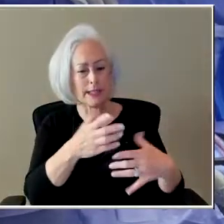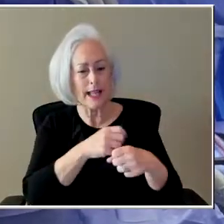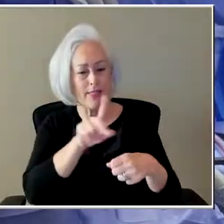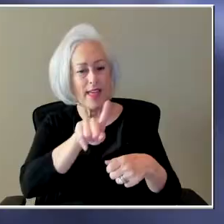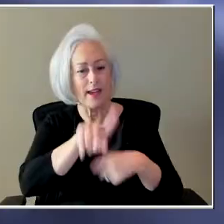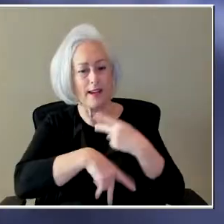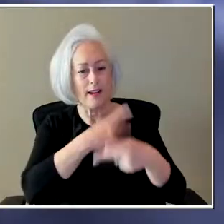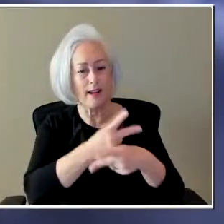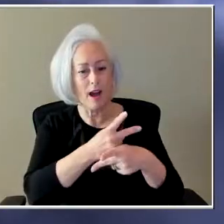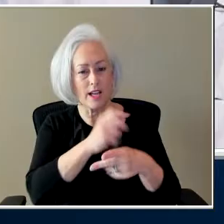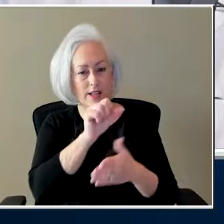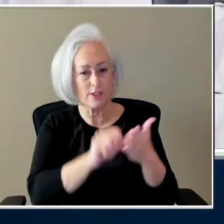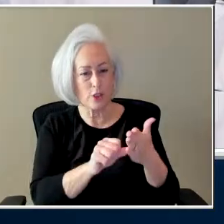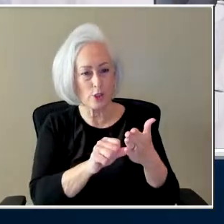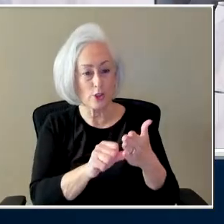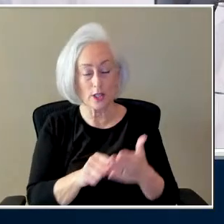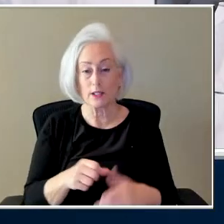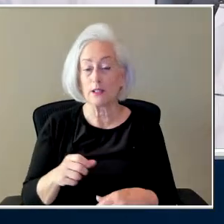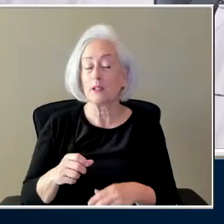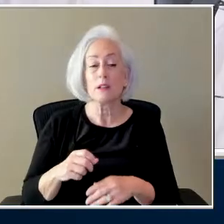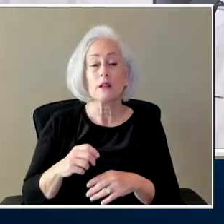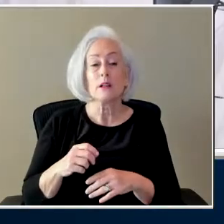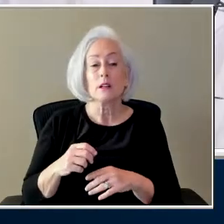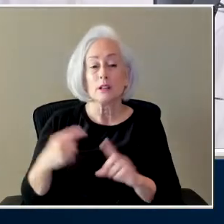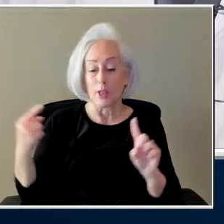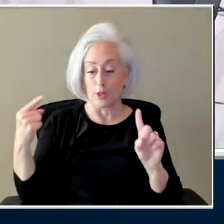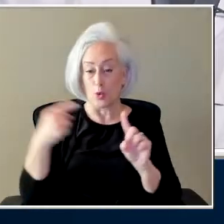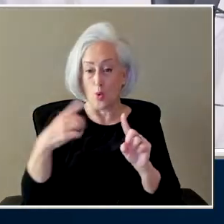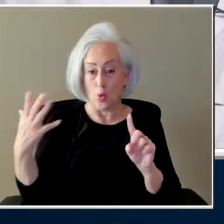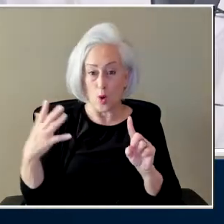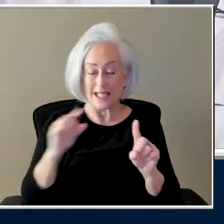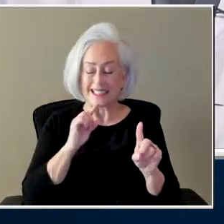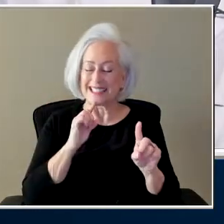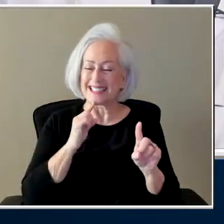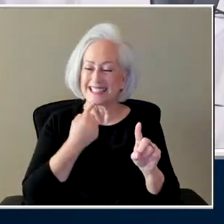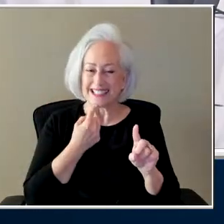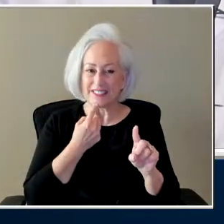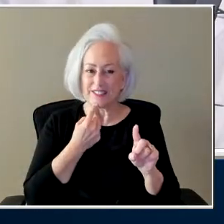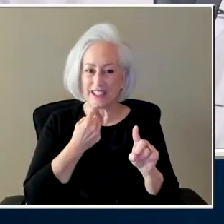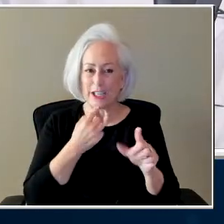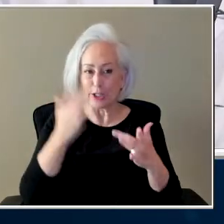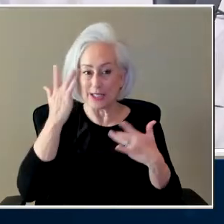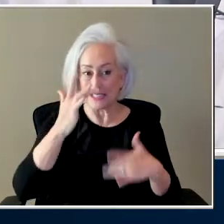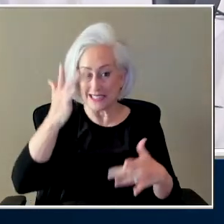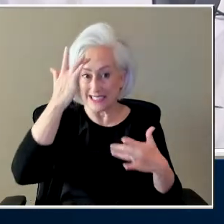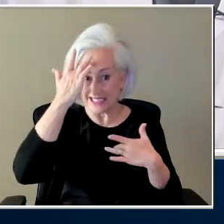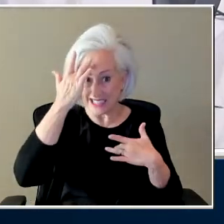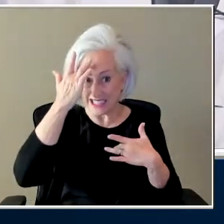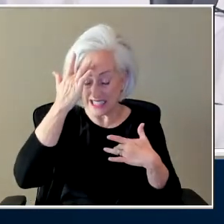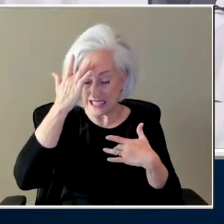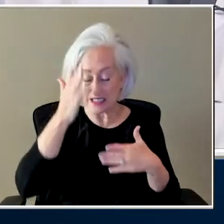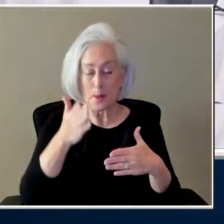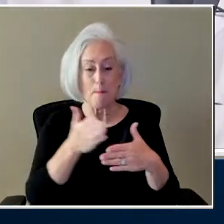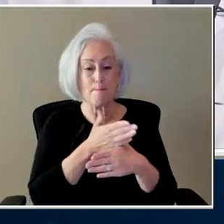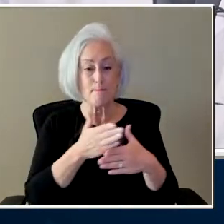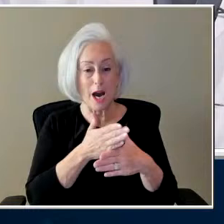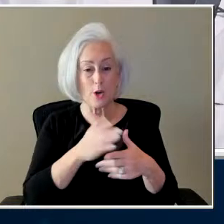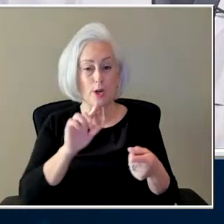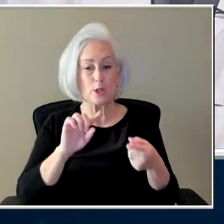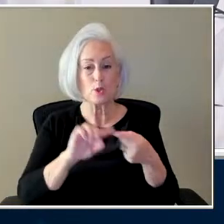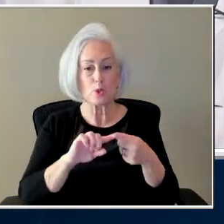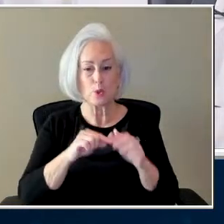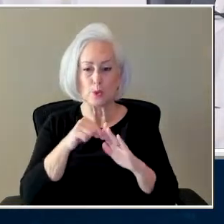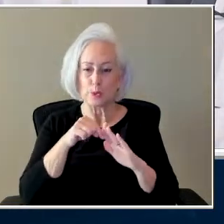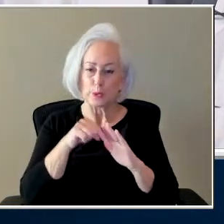replacement procedure is severity of disease. So typically we want to see patients have moderate to severe disease in their knee. And then also they have